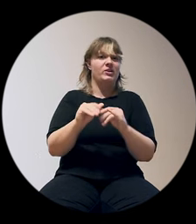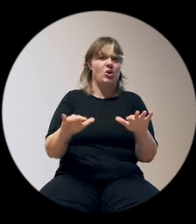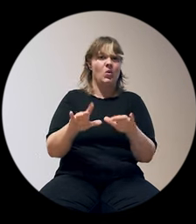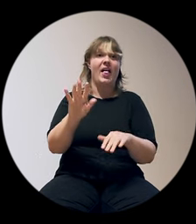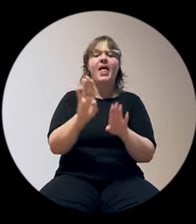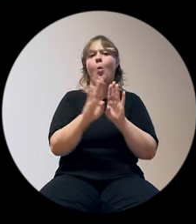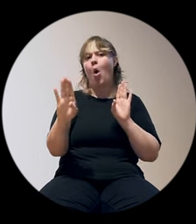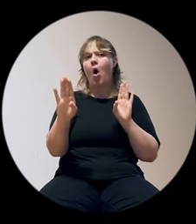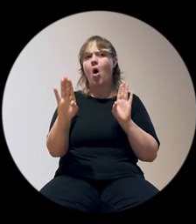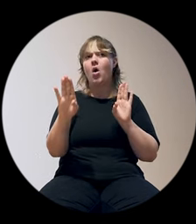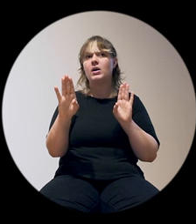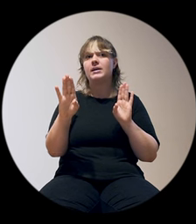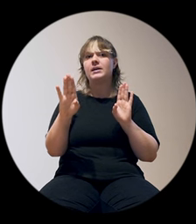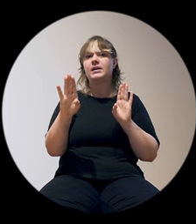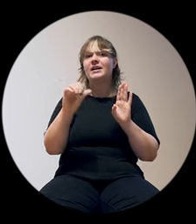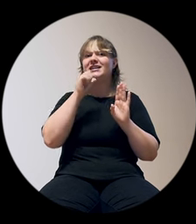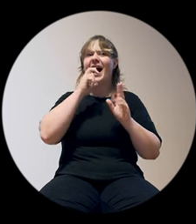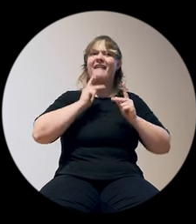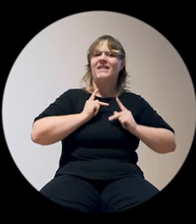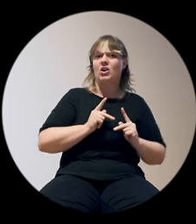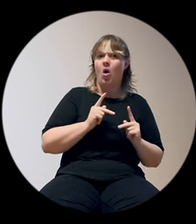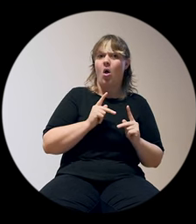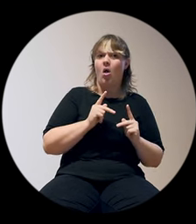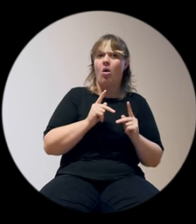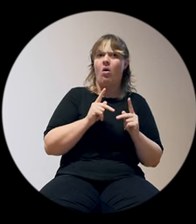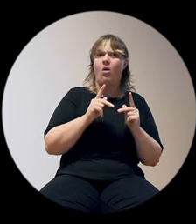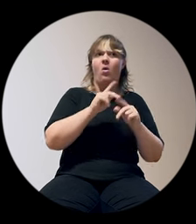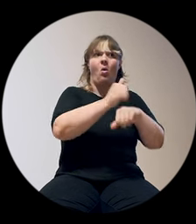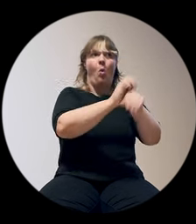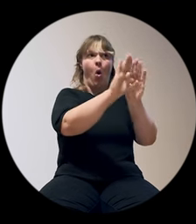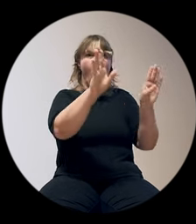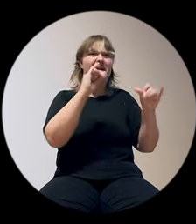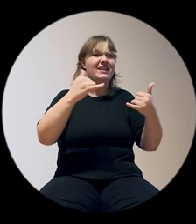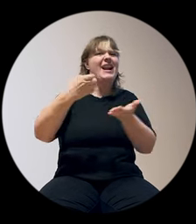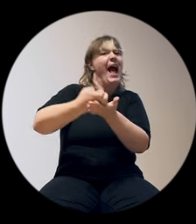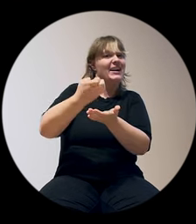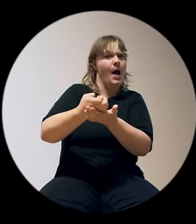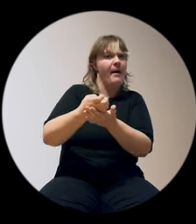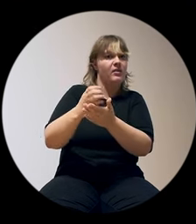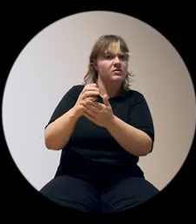longer a physical wall, but I think it's an economic one for many still.